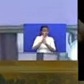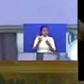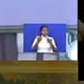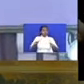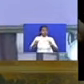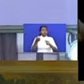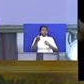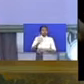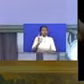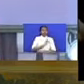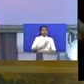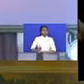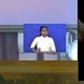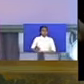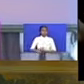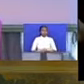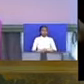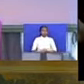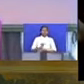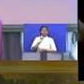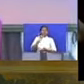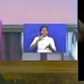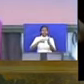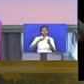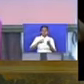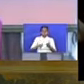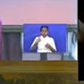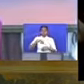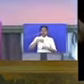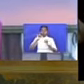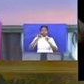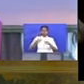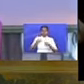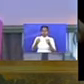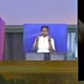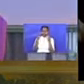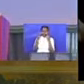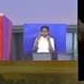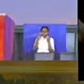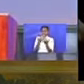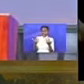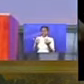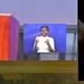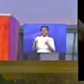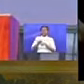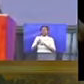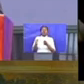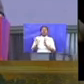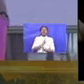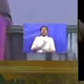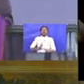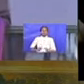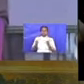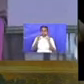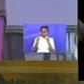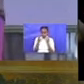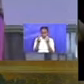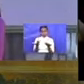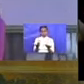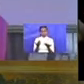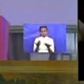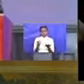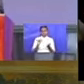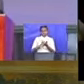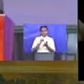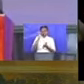of kings is such that we must be able to see things as kings do. Daddy said that